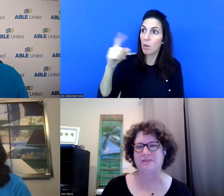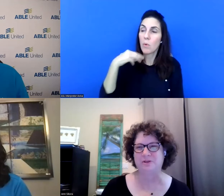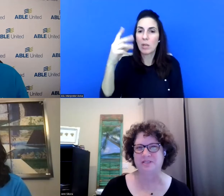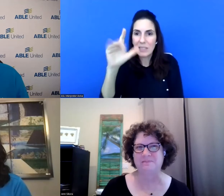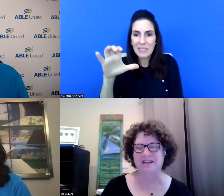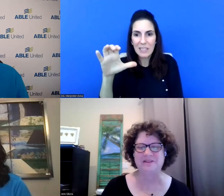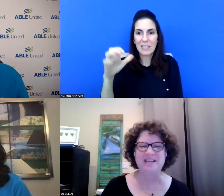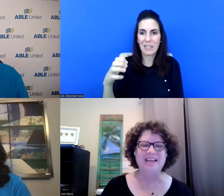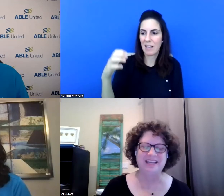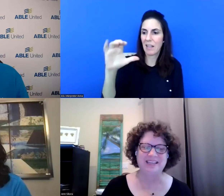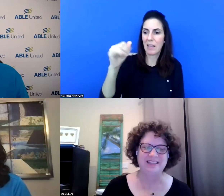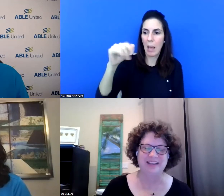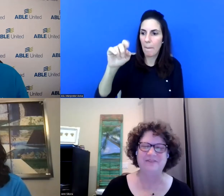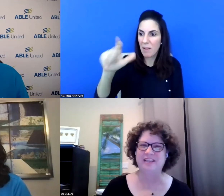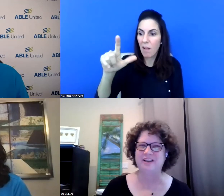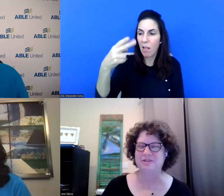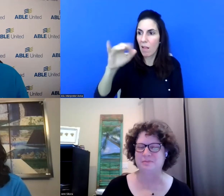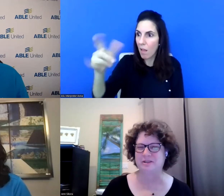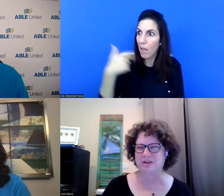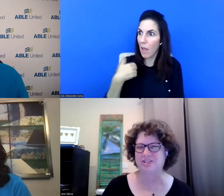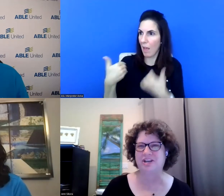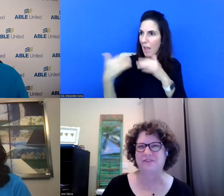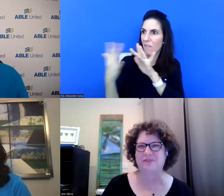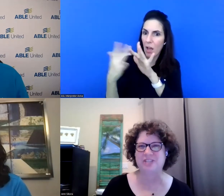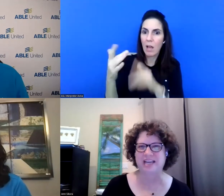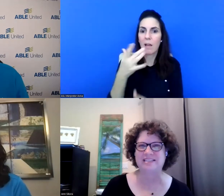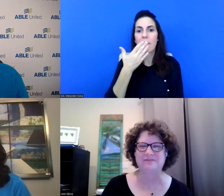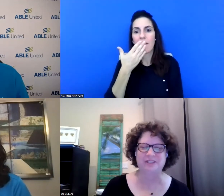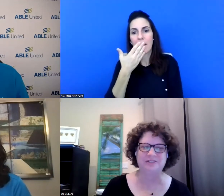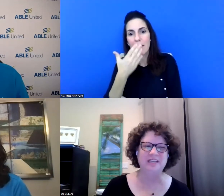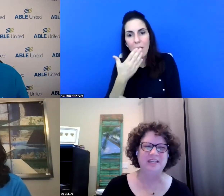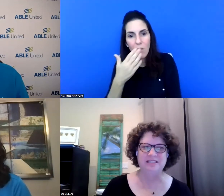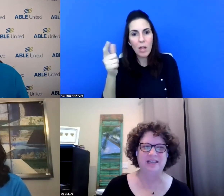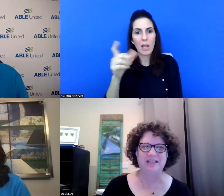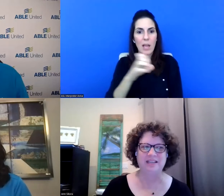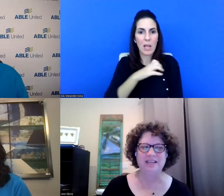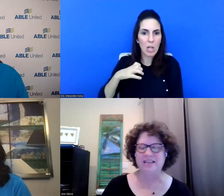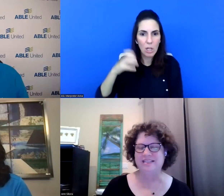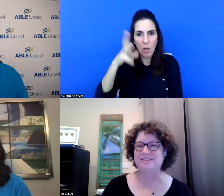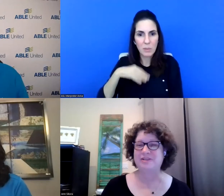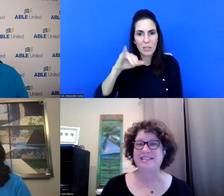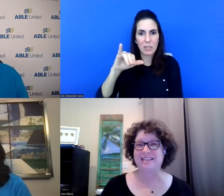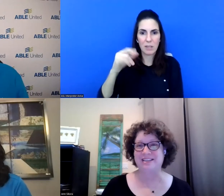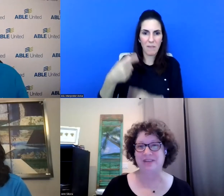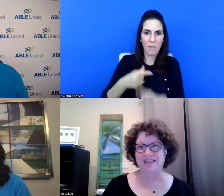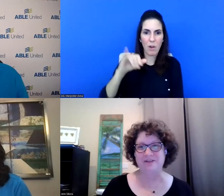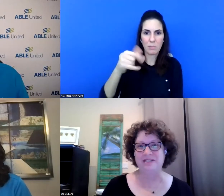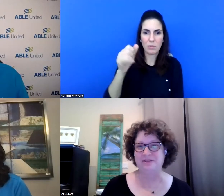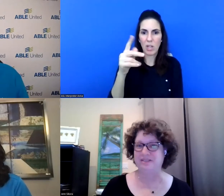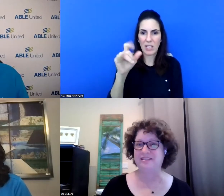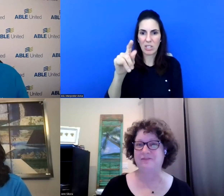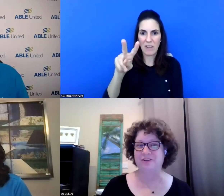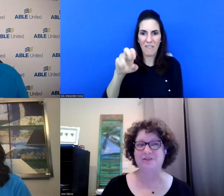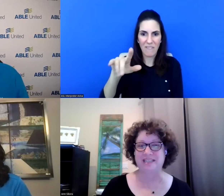I had worked up there. And thankfully, Congressman Crenshaw from Jacksonville said, "This is crazy that you can't already